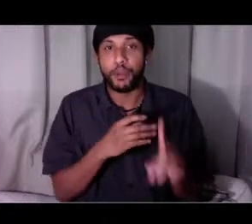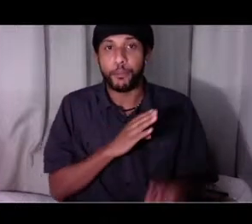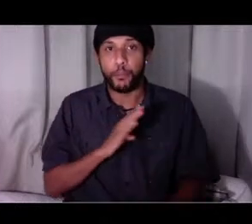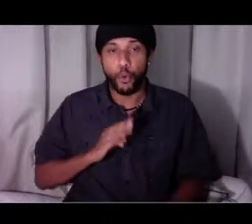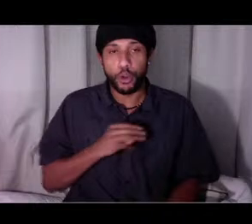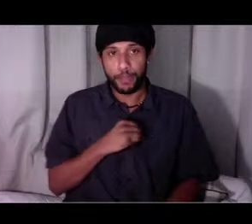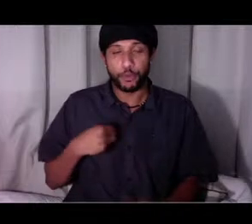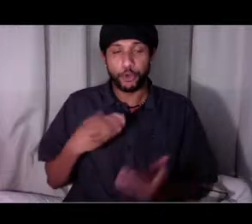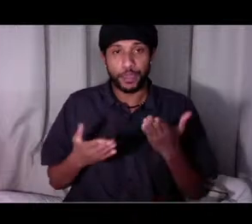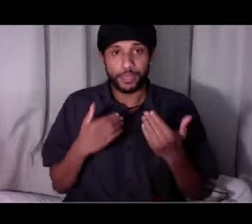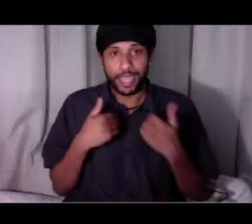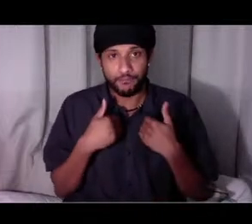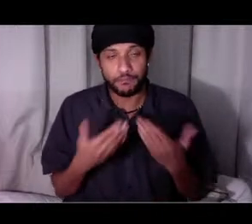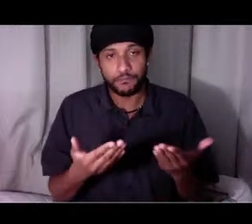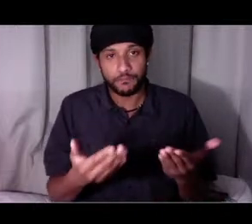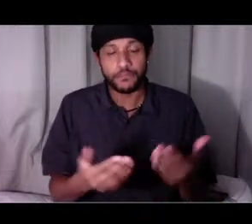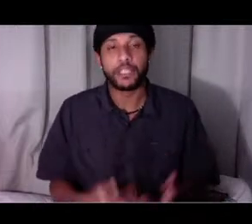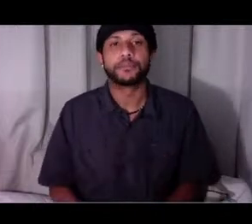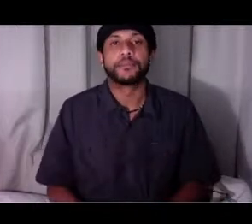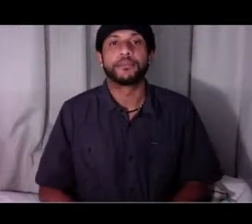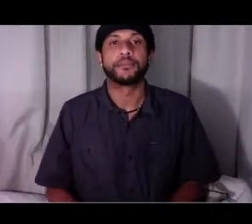might have for Mr